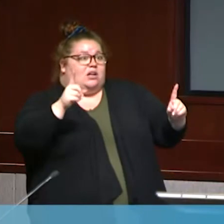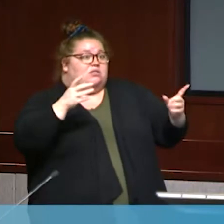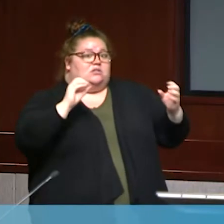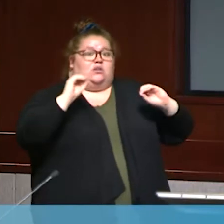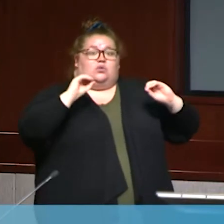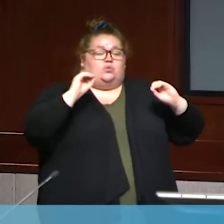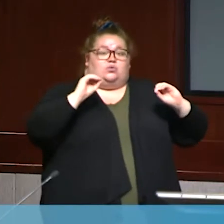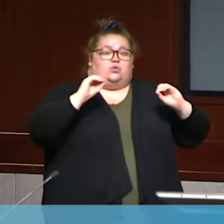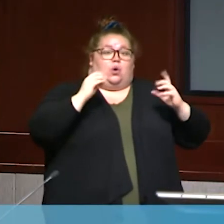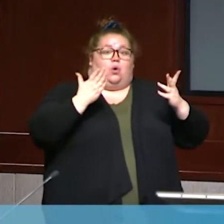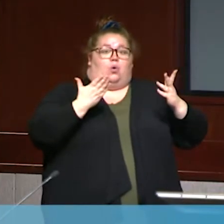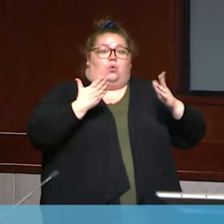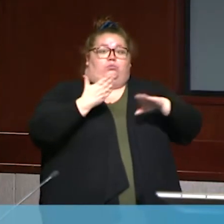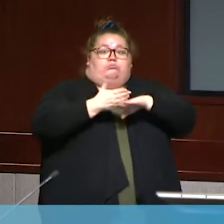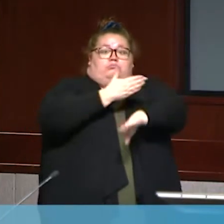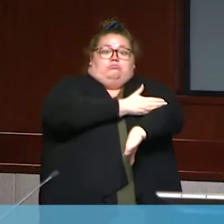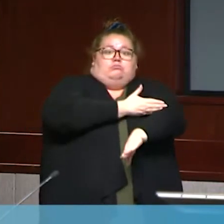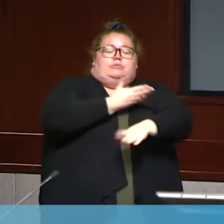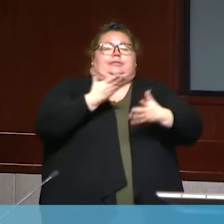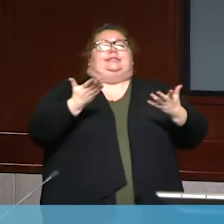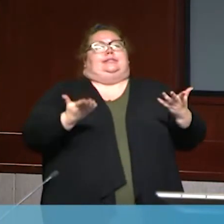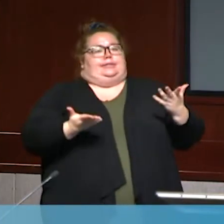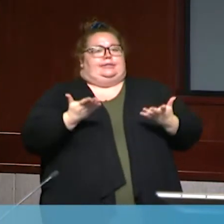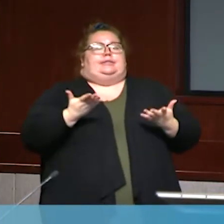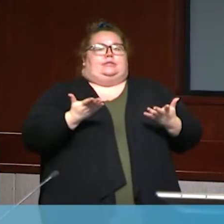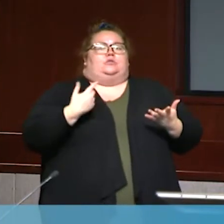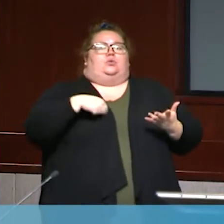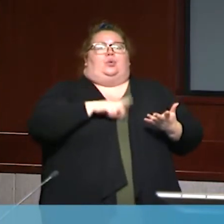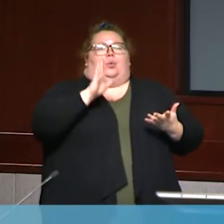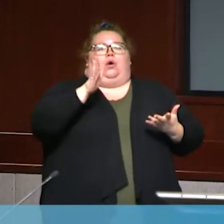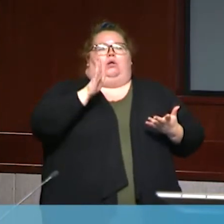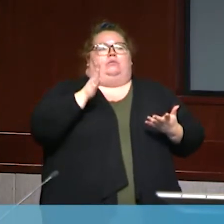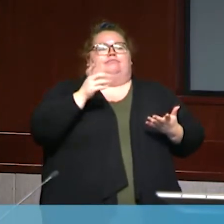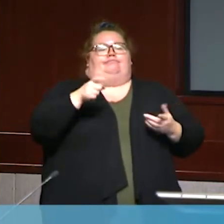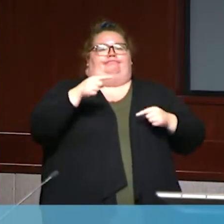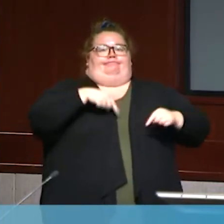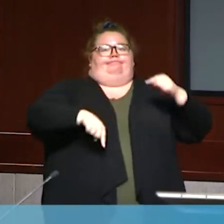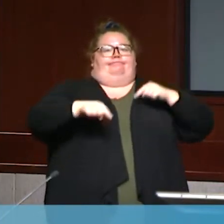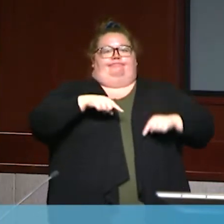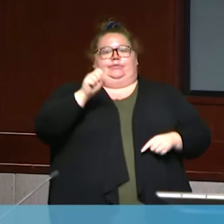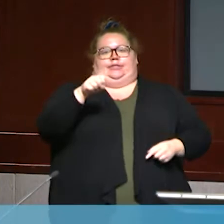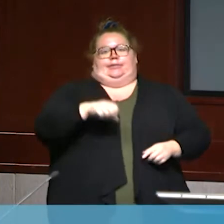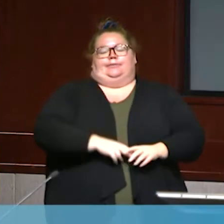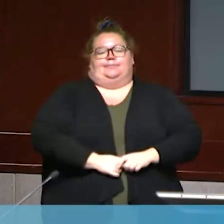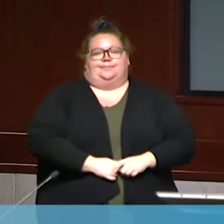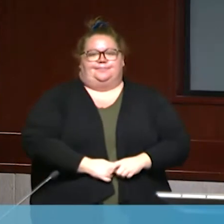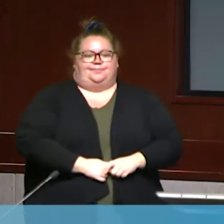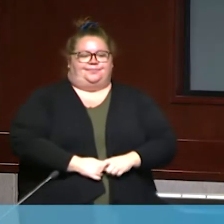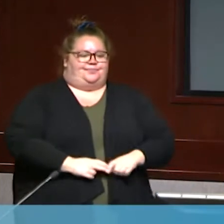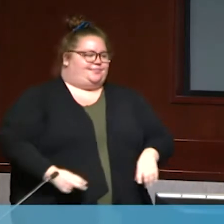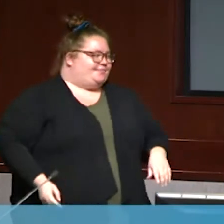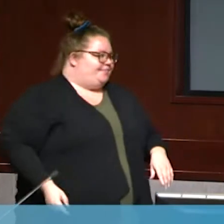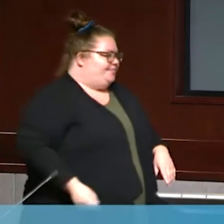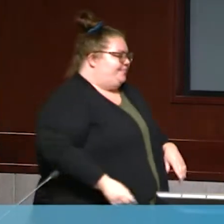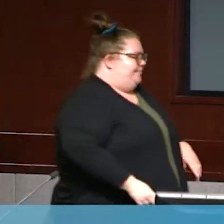in what we're doing, and we'll have to pivot. Okay. Thank you. Thank you.